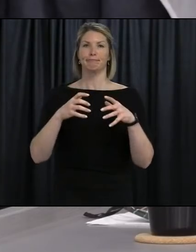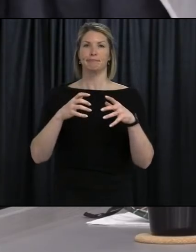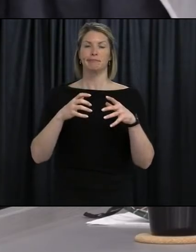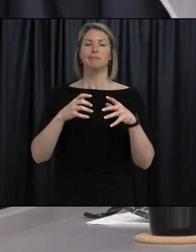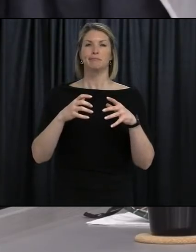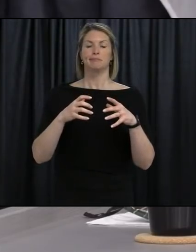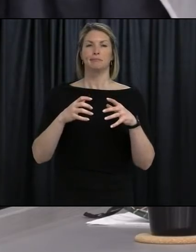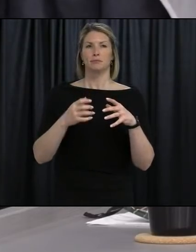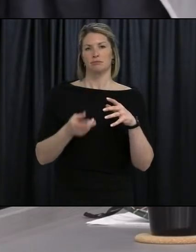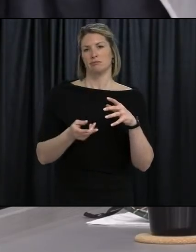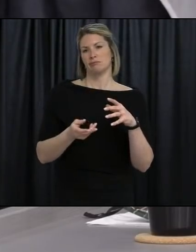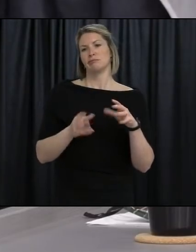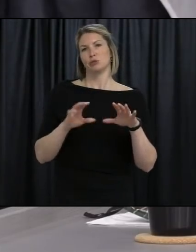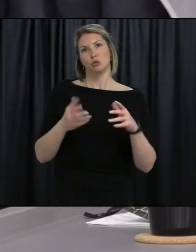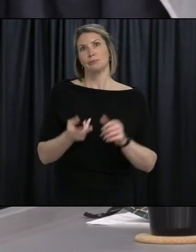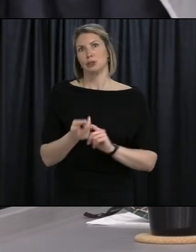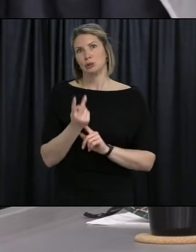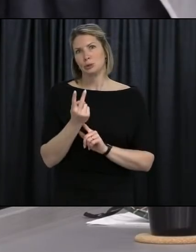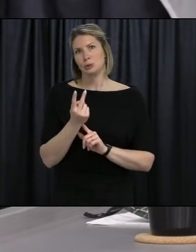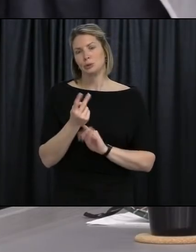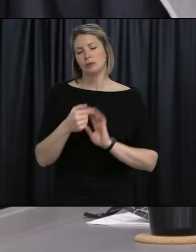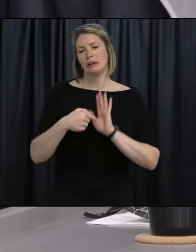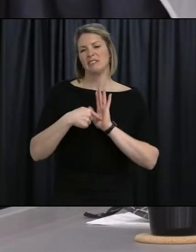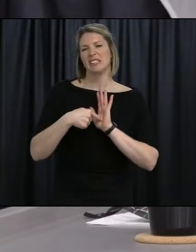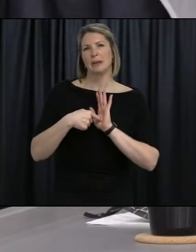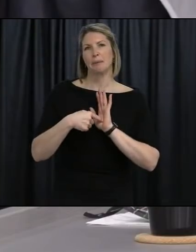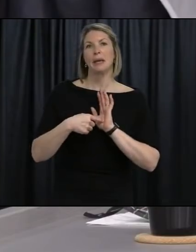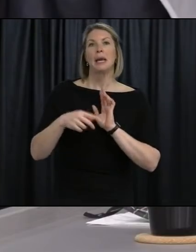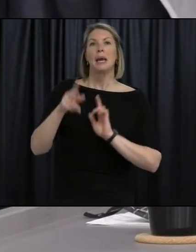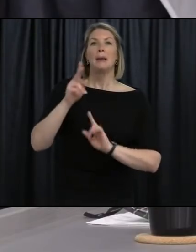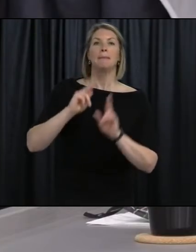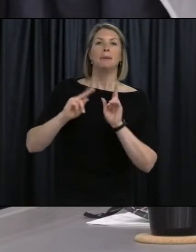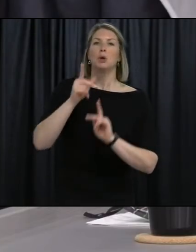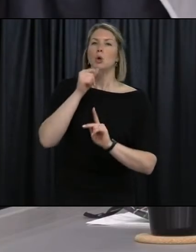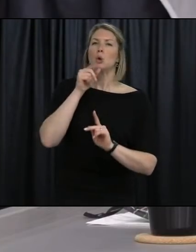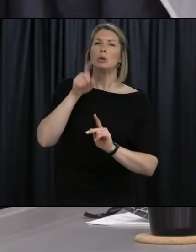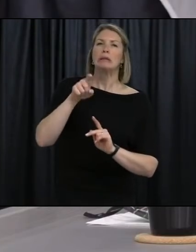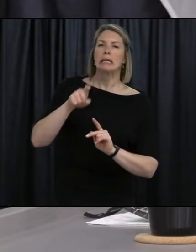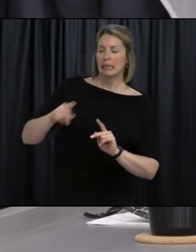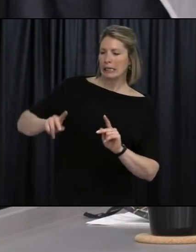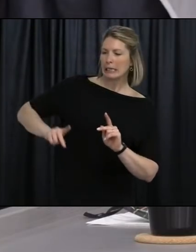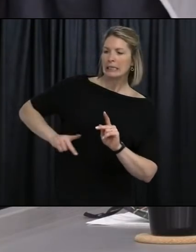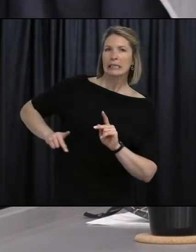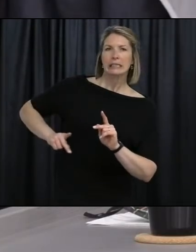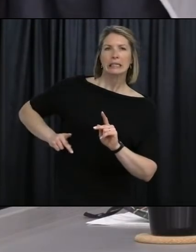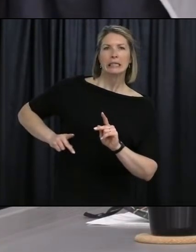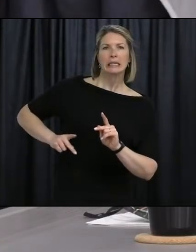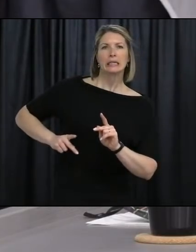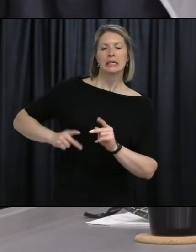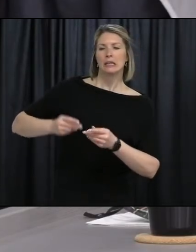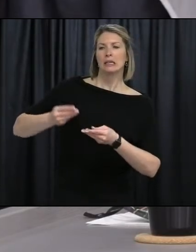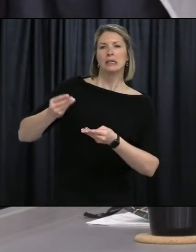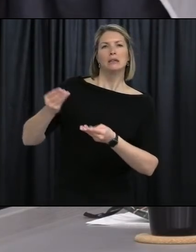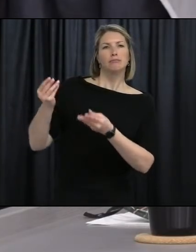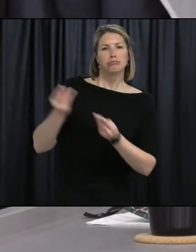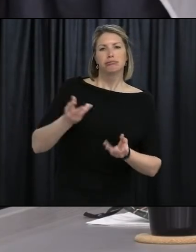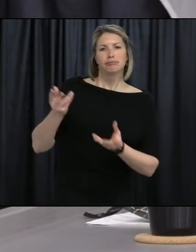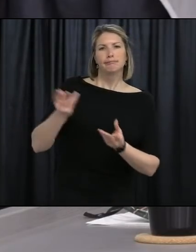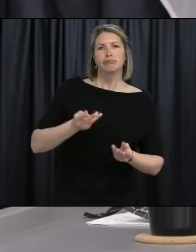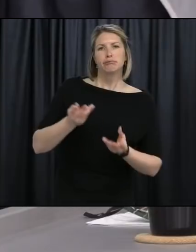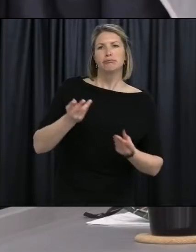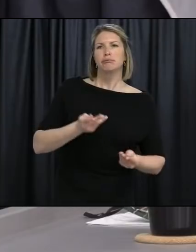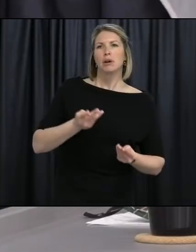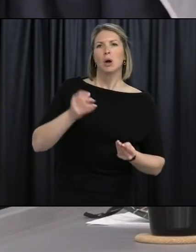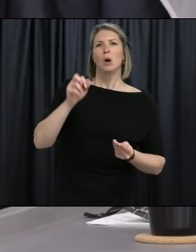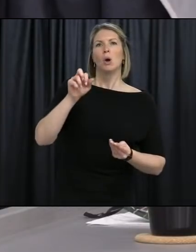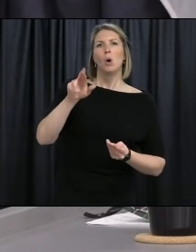out specific groups like those people on dialysis, for example, those people actively receiving chemotherapy who could be vaccinated at